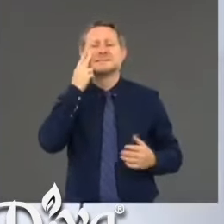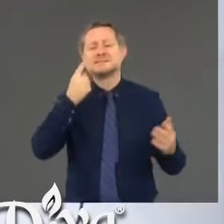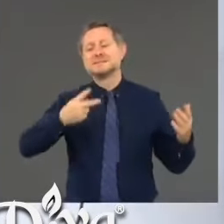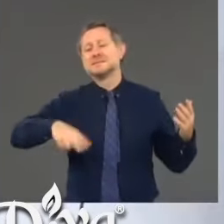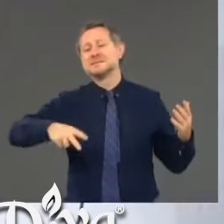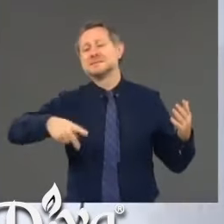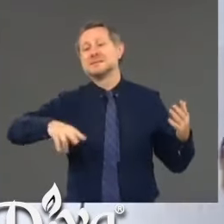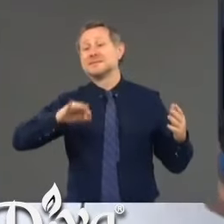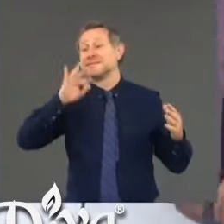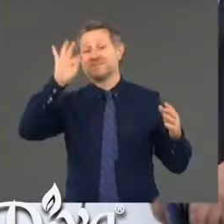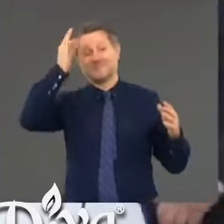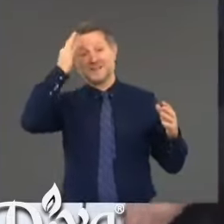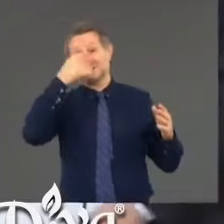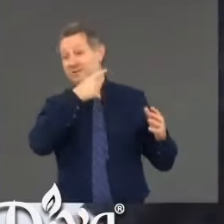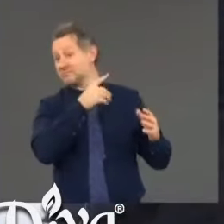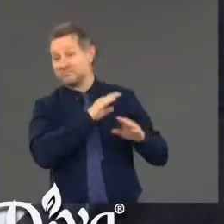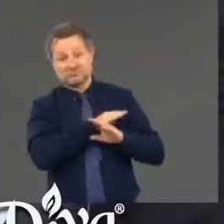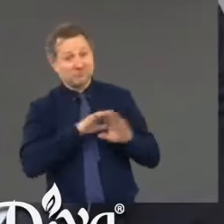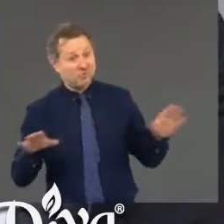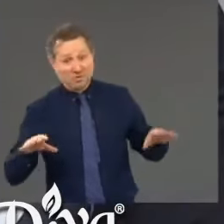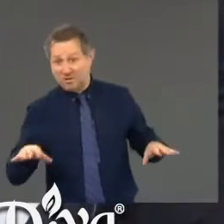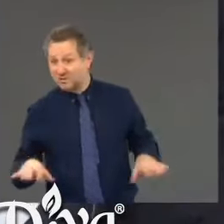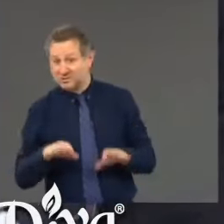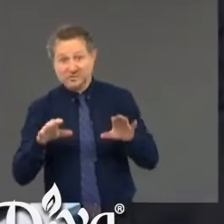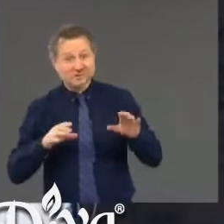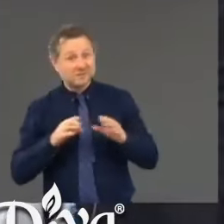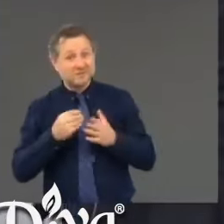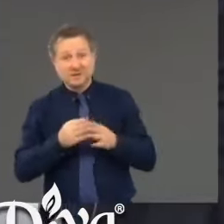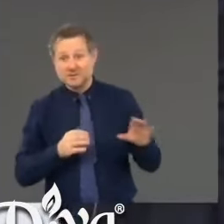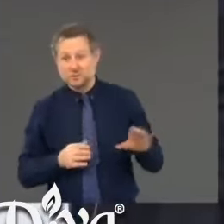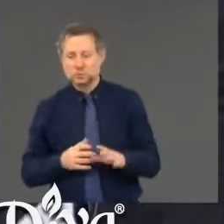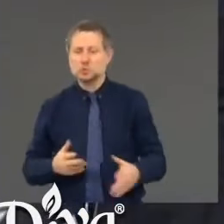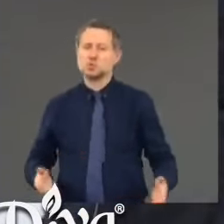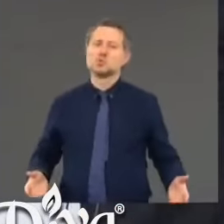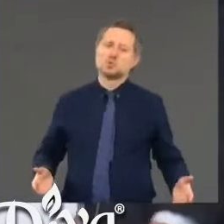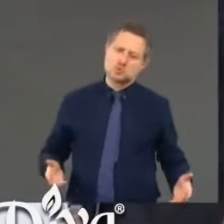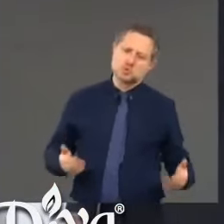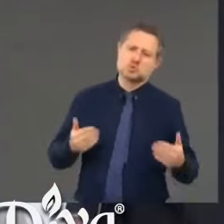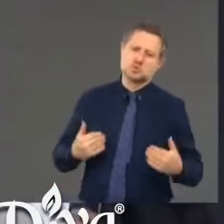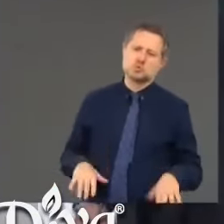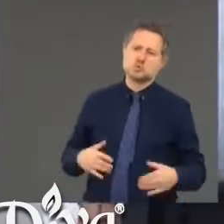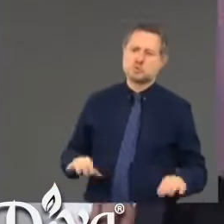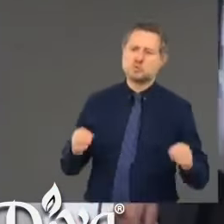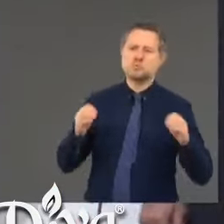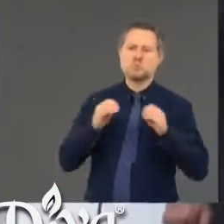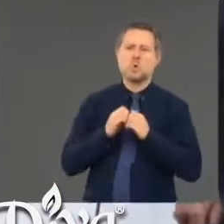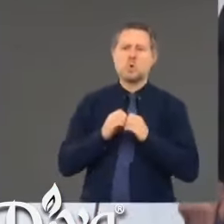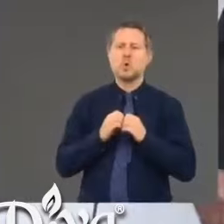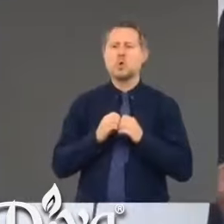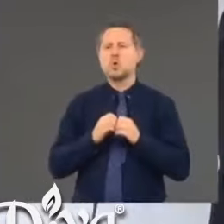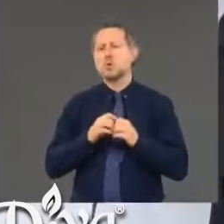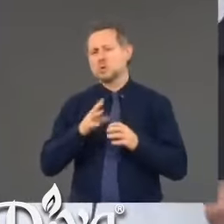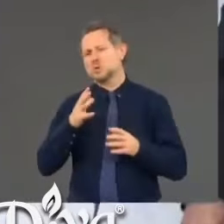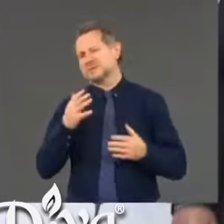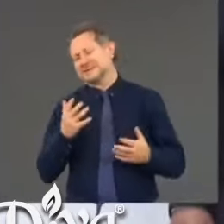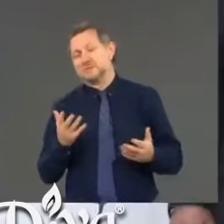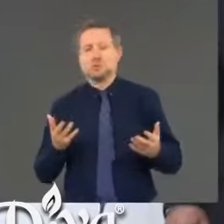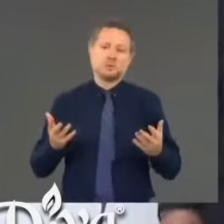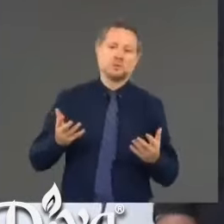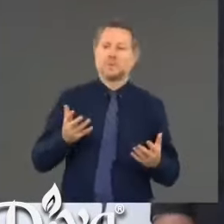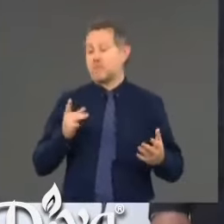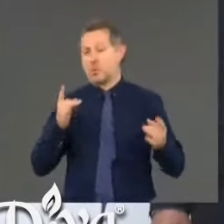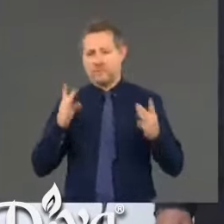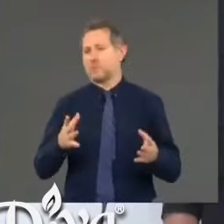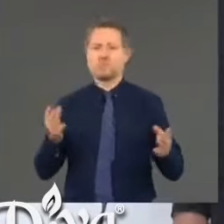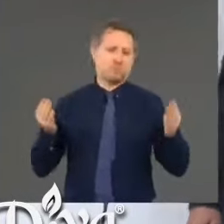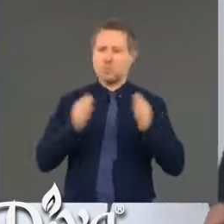government doesn't act in a couple of weeks, they will be more reckless and irresponsible than even I thought they were. And